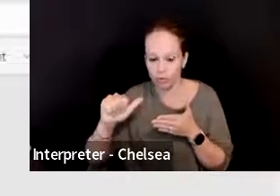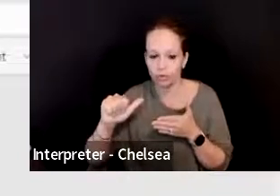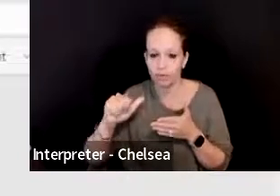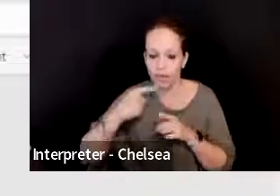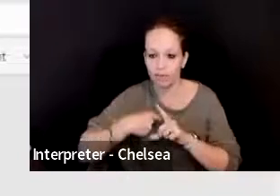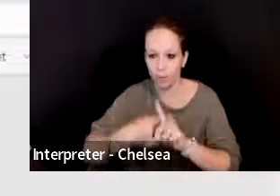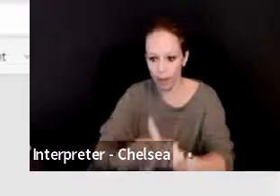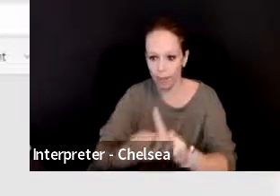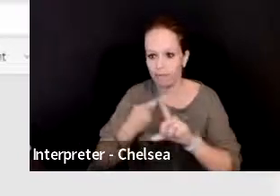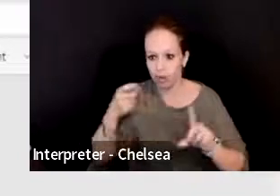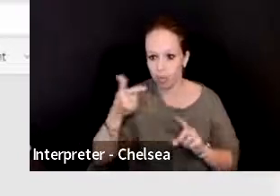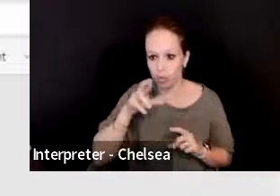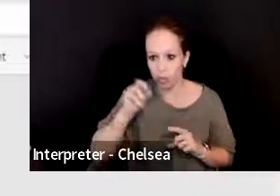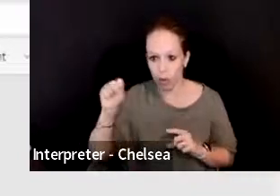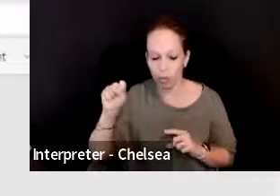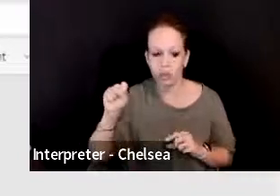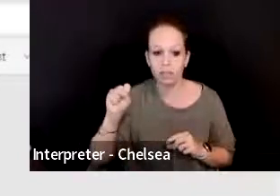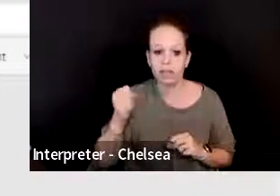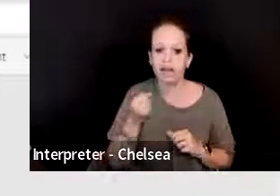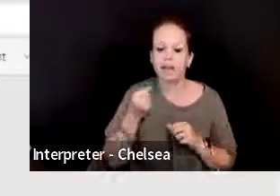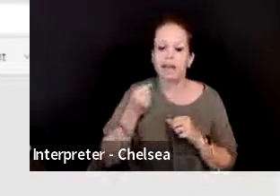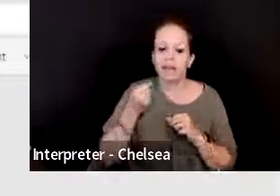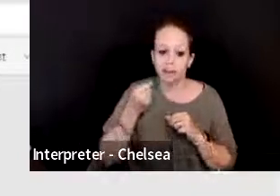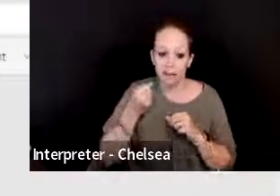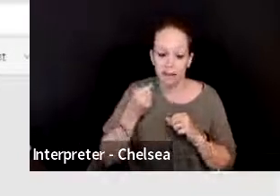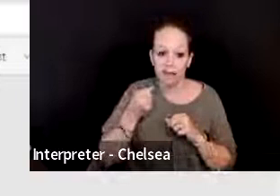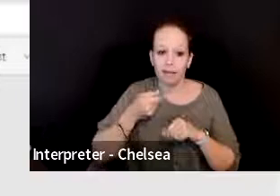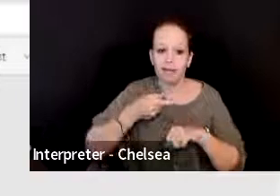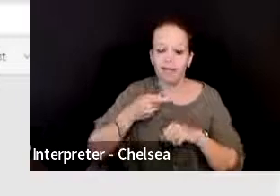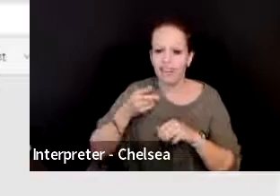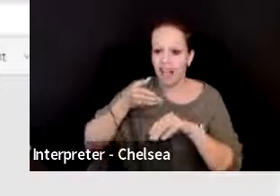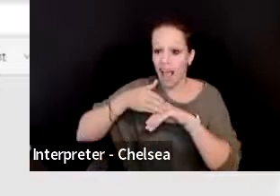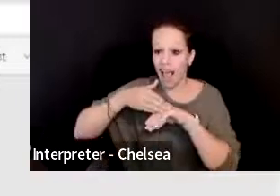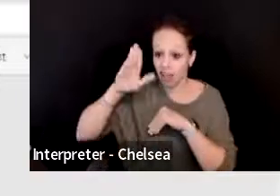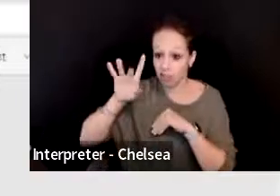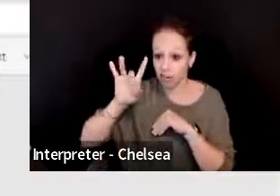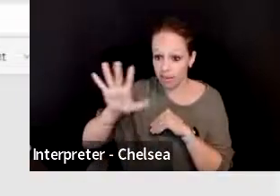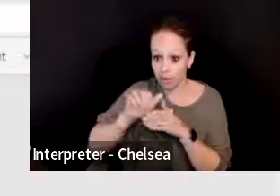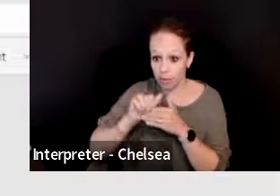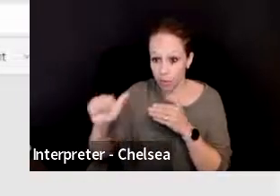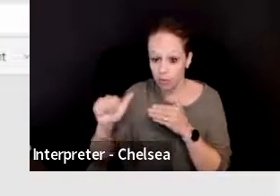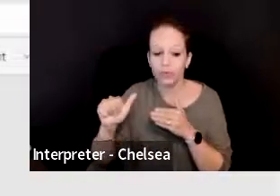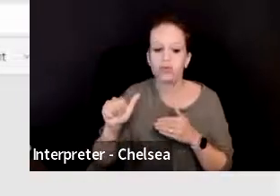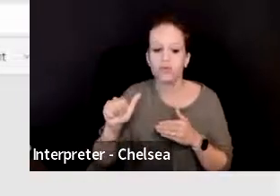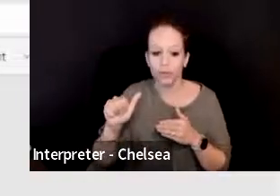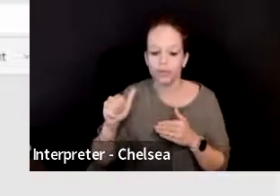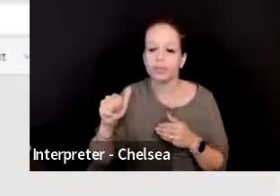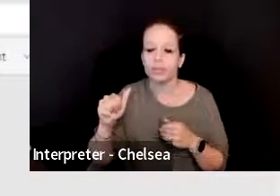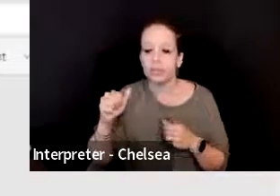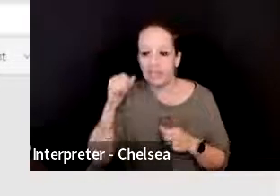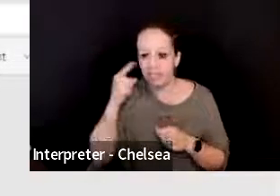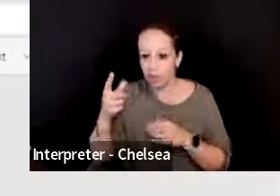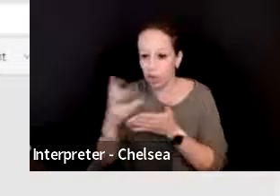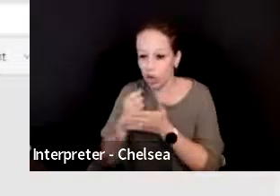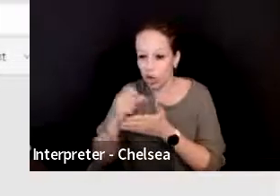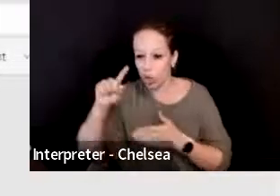we reduce your SSI benefits 50 cents for every dollar that you earn over $85. Here's an example. You